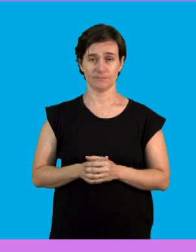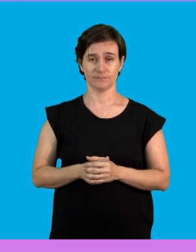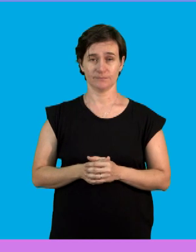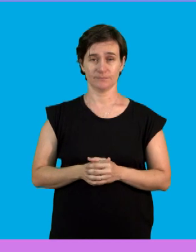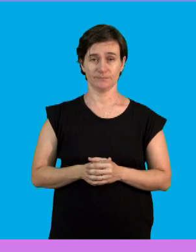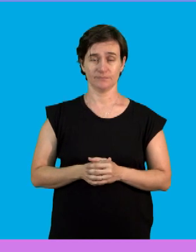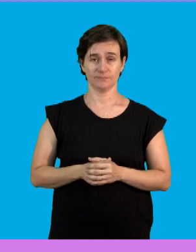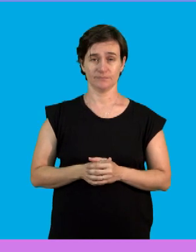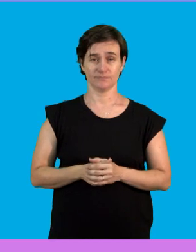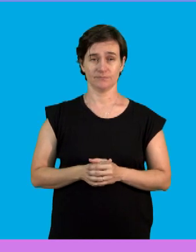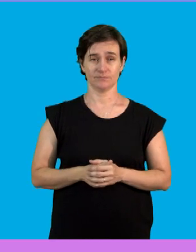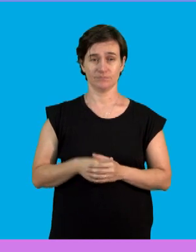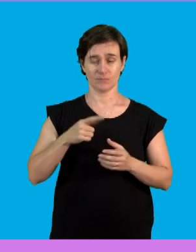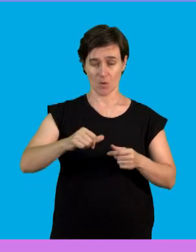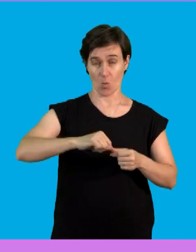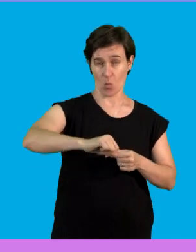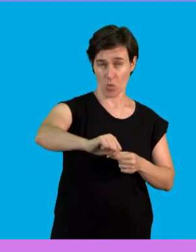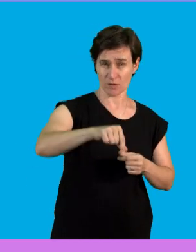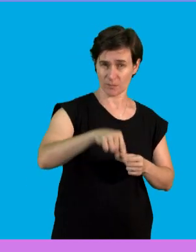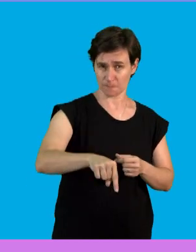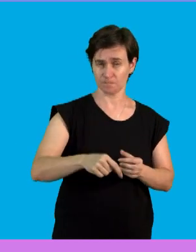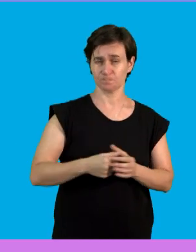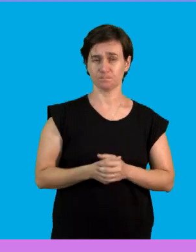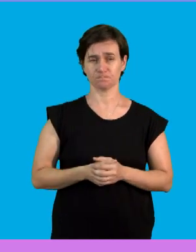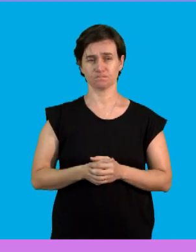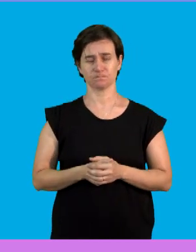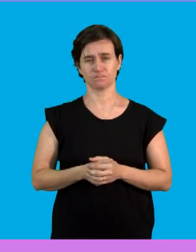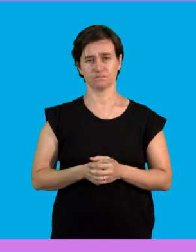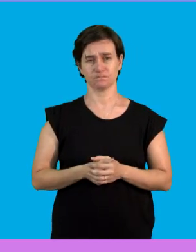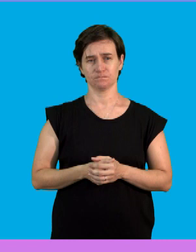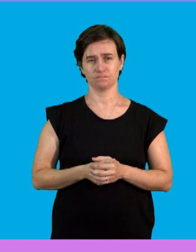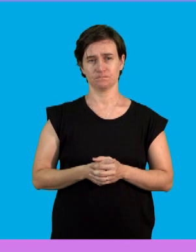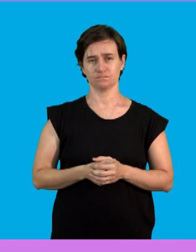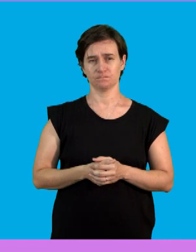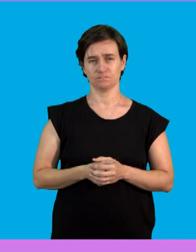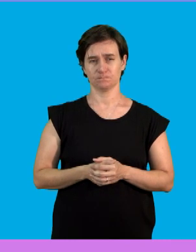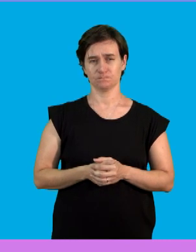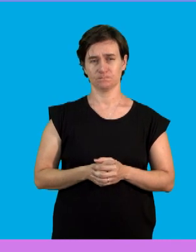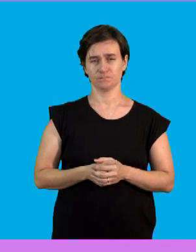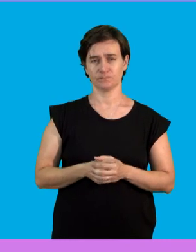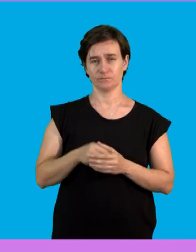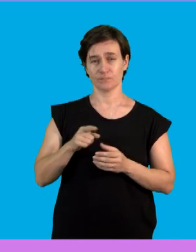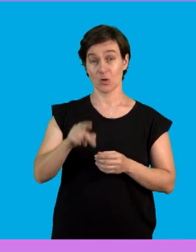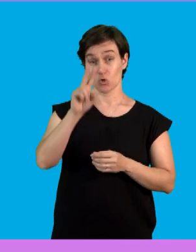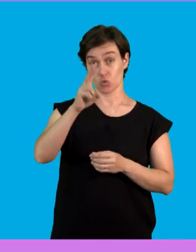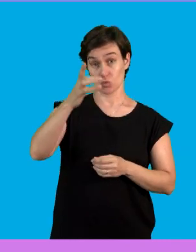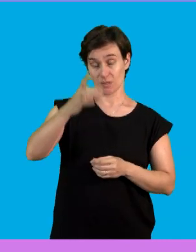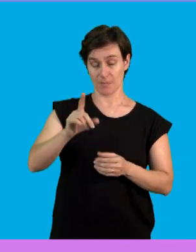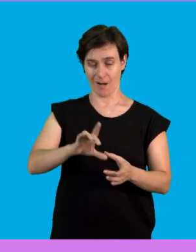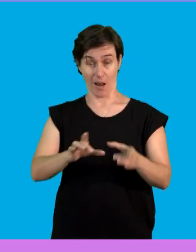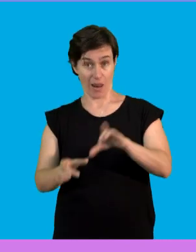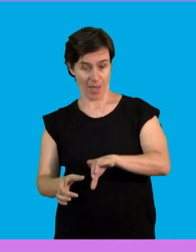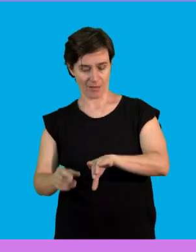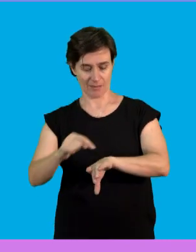33.6. The width is going to be there, and it's going to be 2 cans, we can